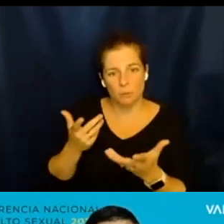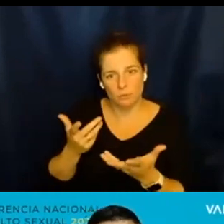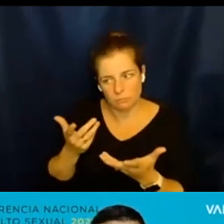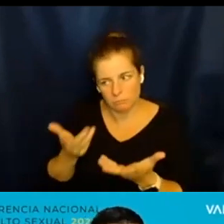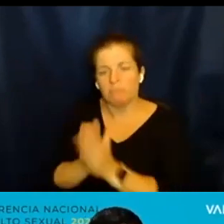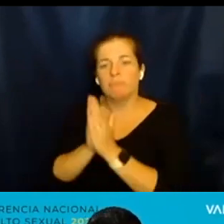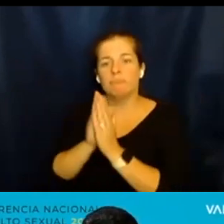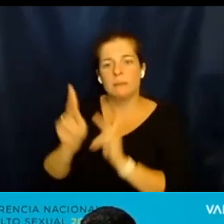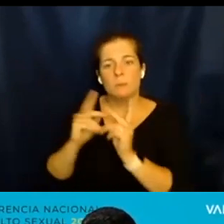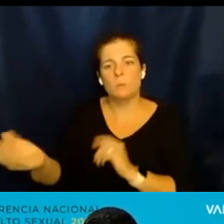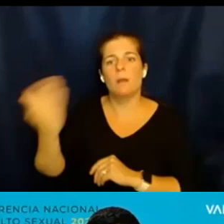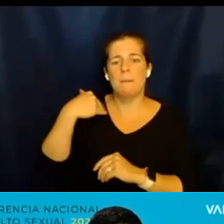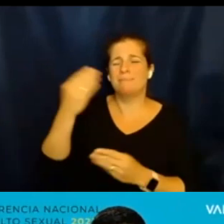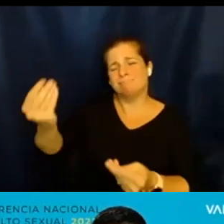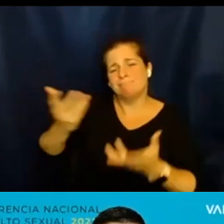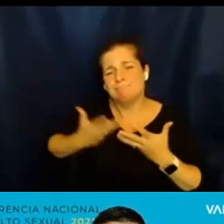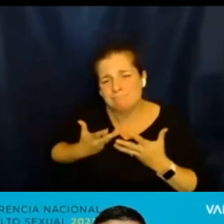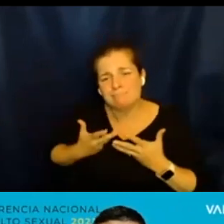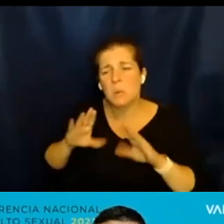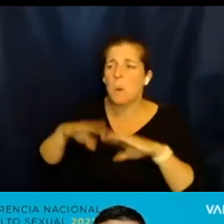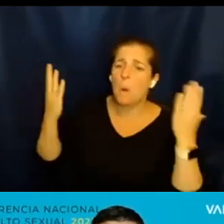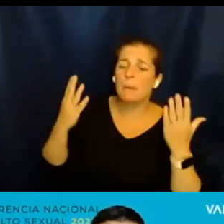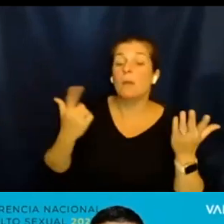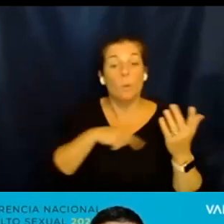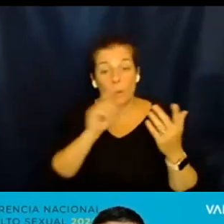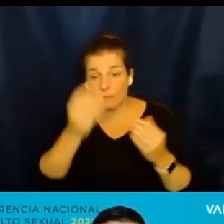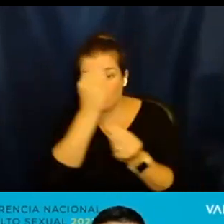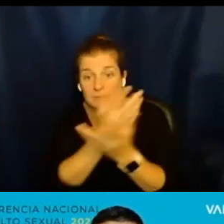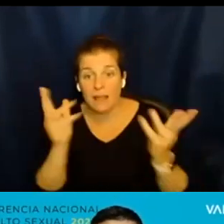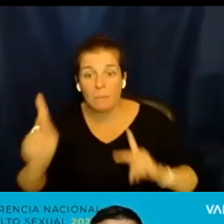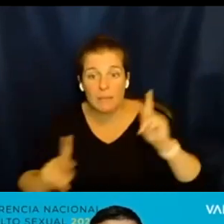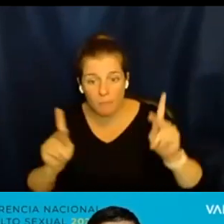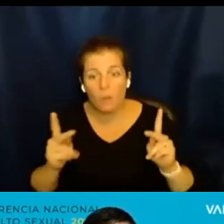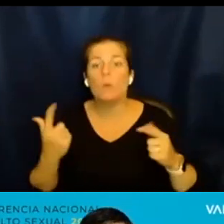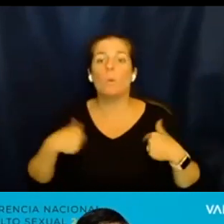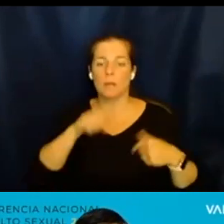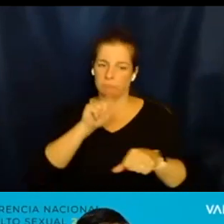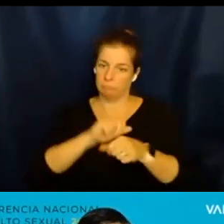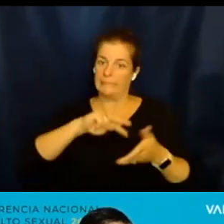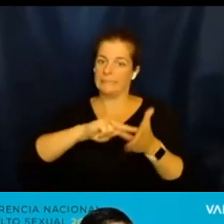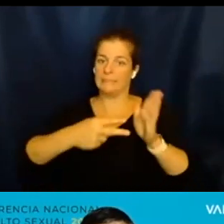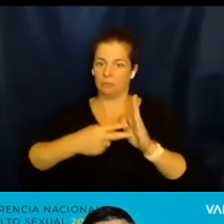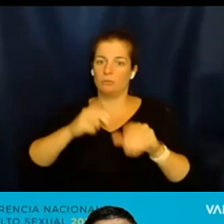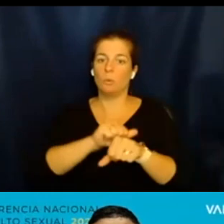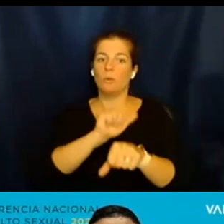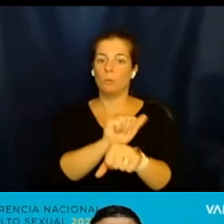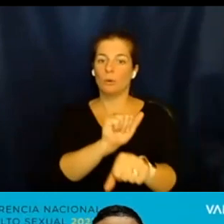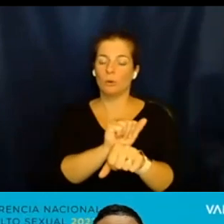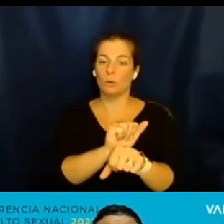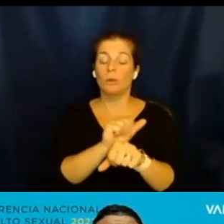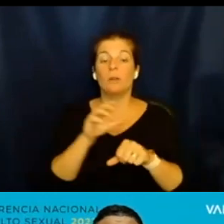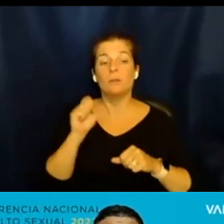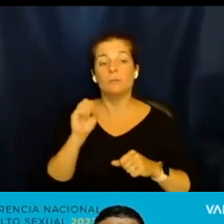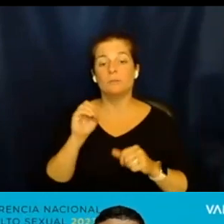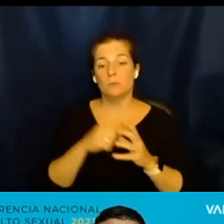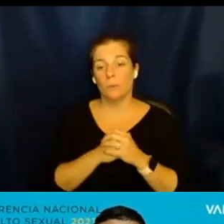and let us know. And we need to let people know that we're intentional in our work. And so at the beginning, our